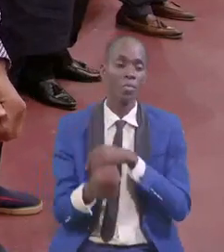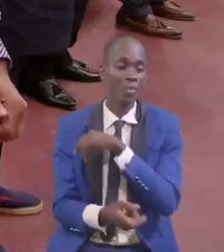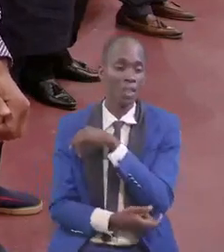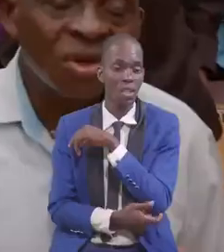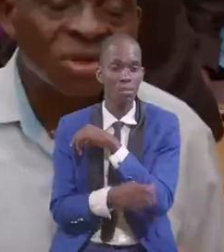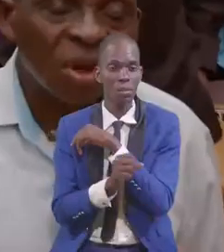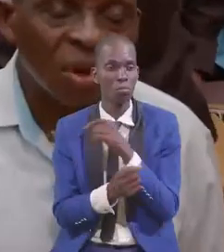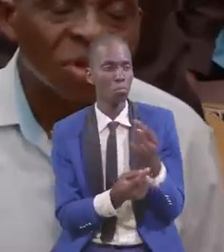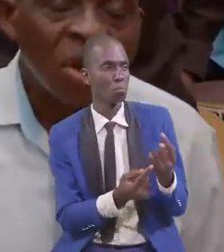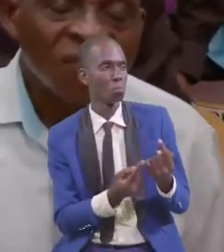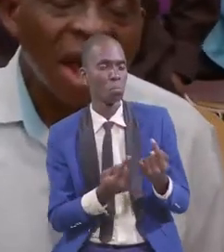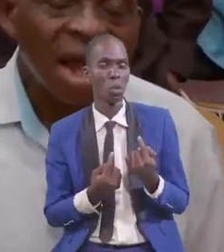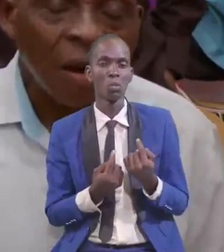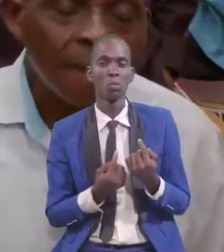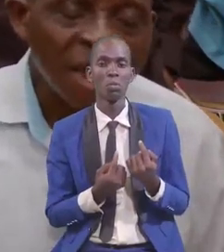Temptations come,